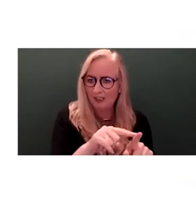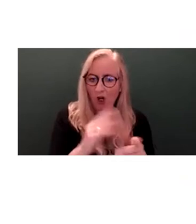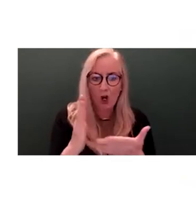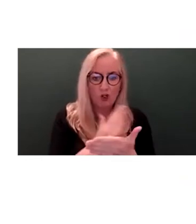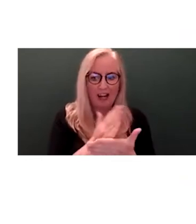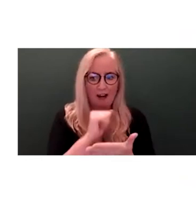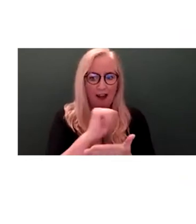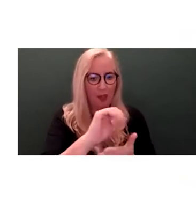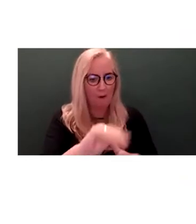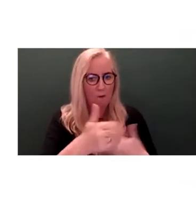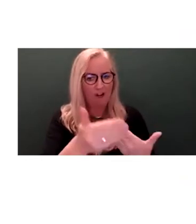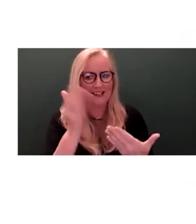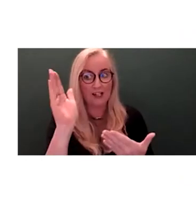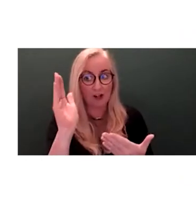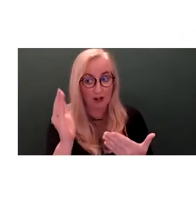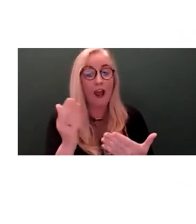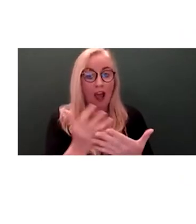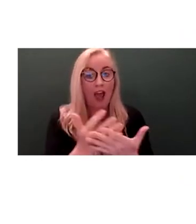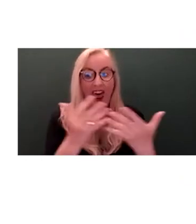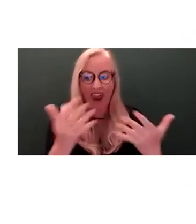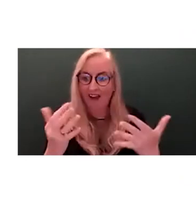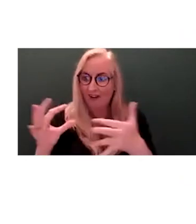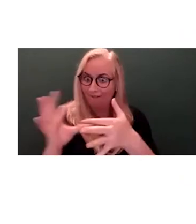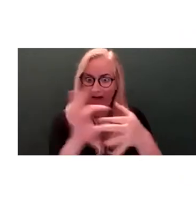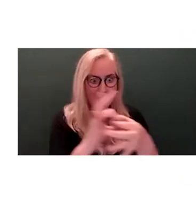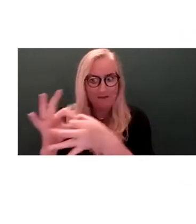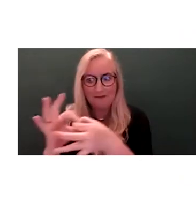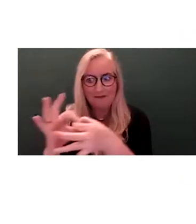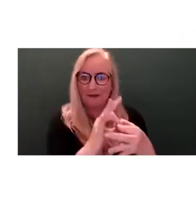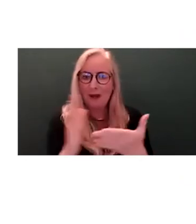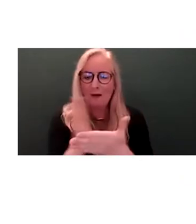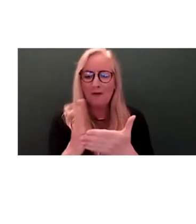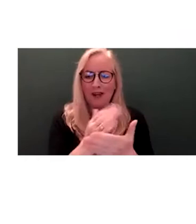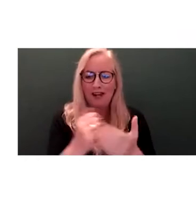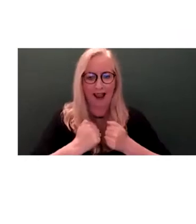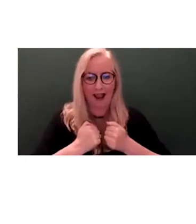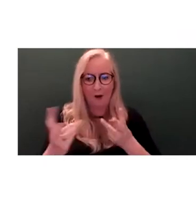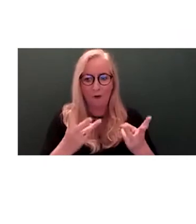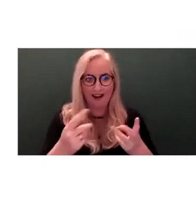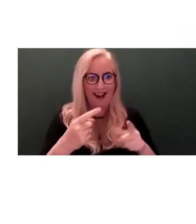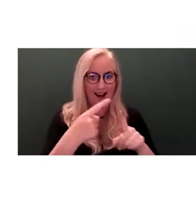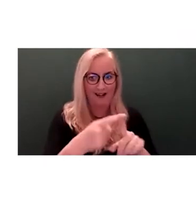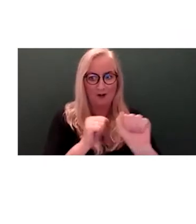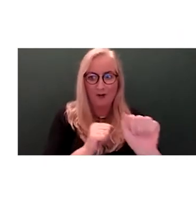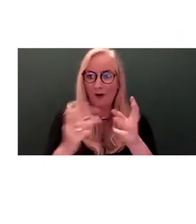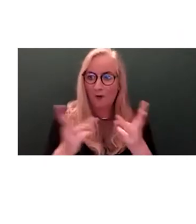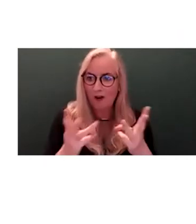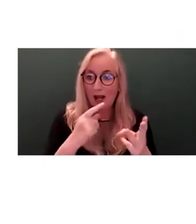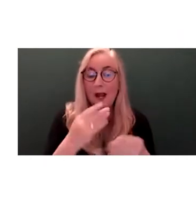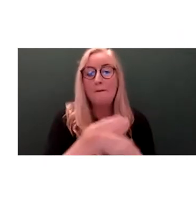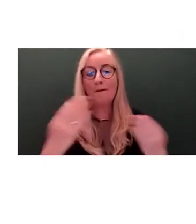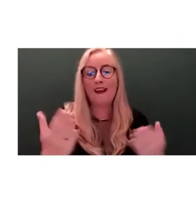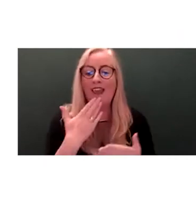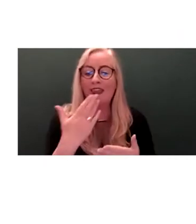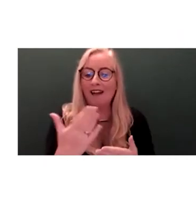their presentation. There is a lot of synergies between their own work and the work that we will be presenting. And of course, a big thanks to